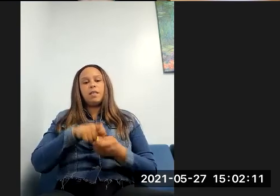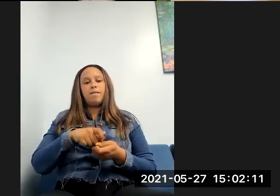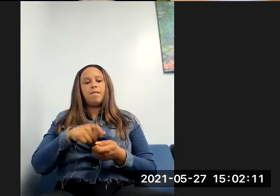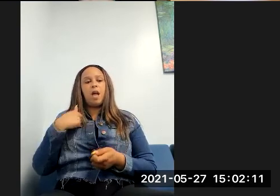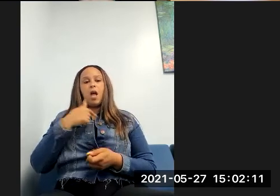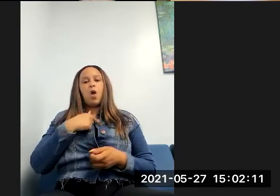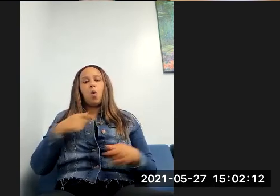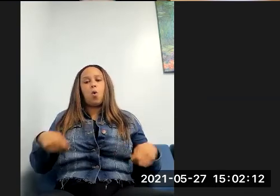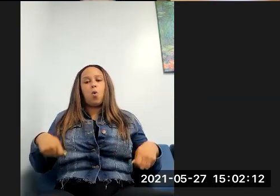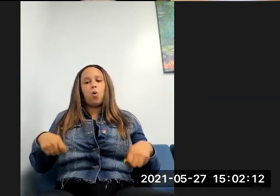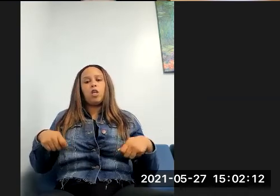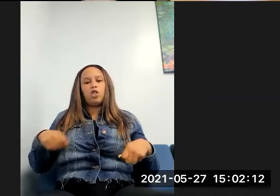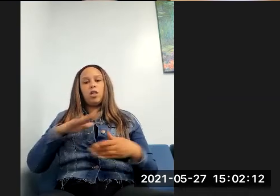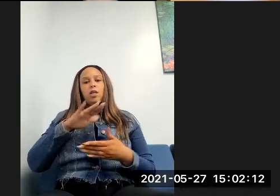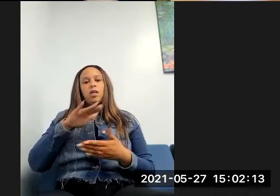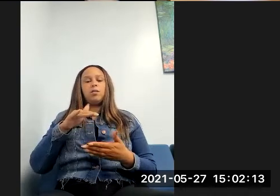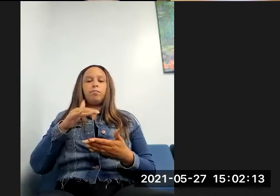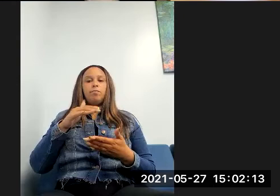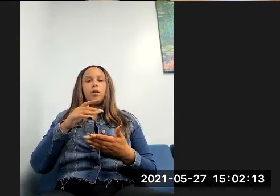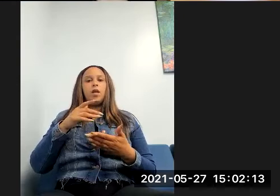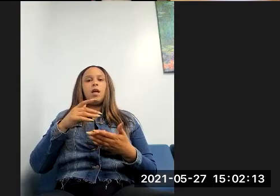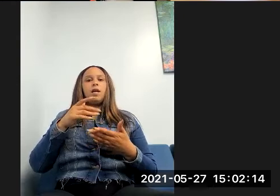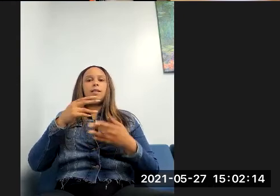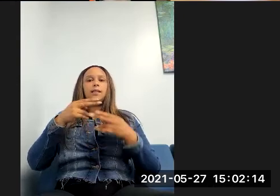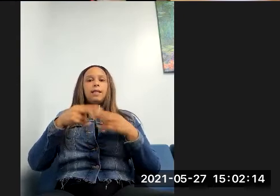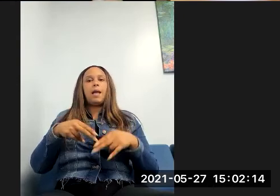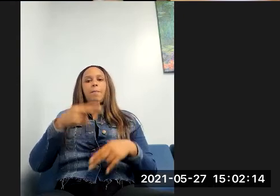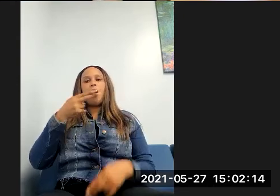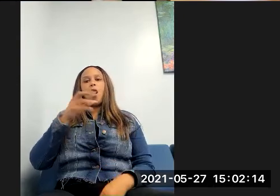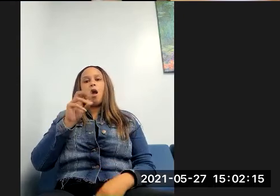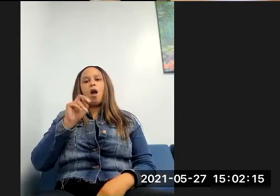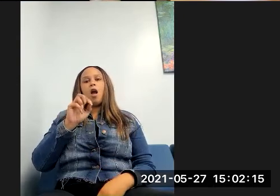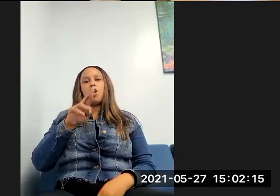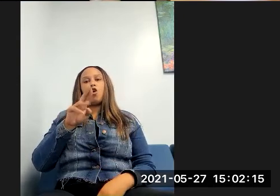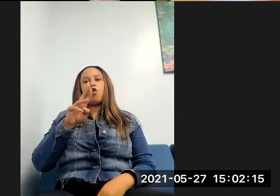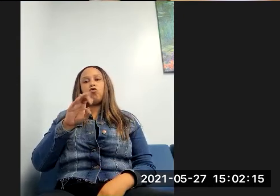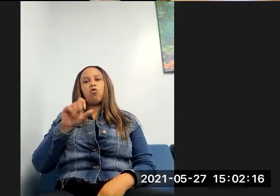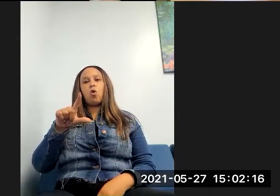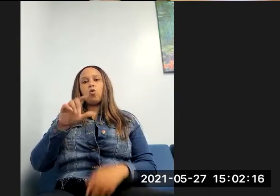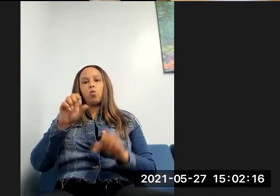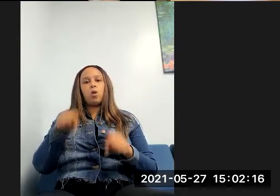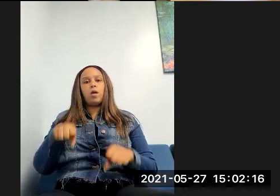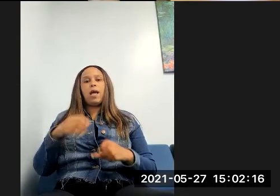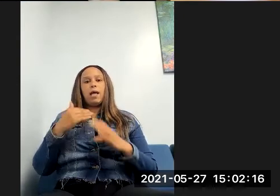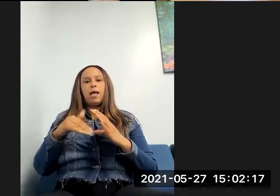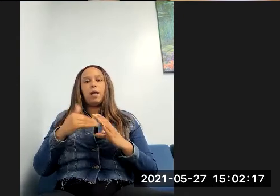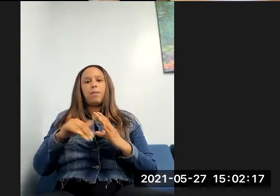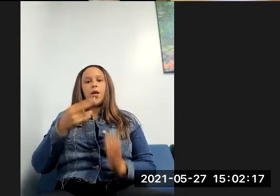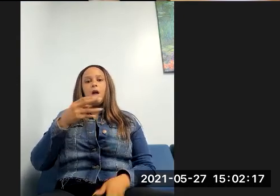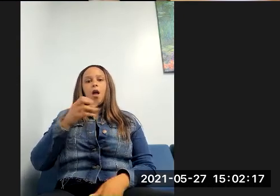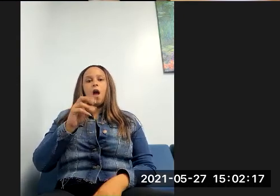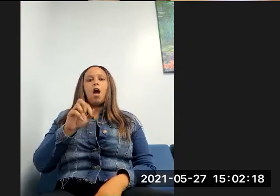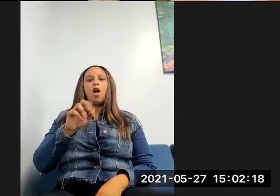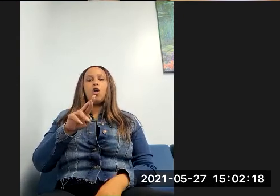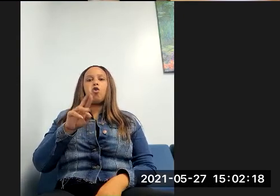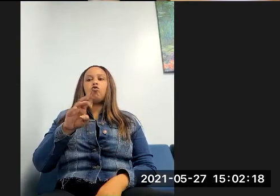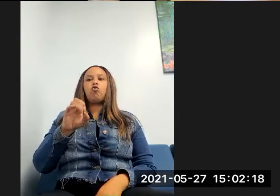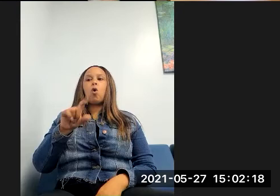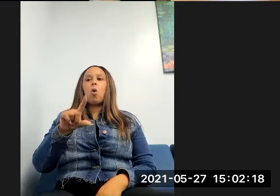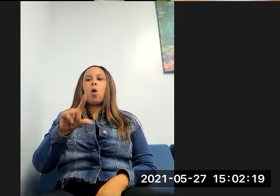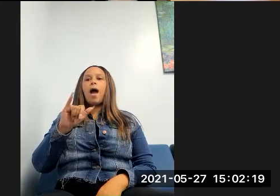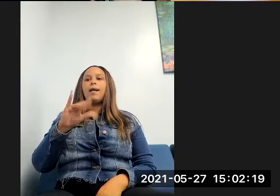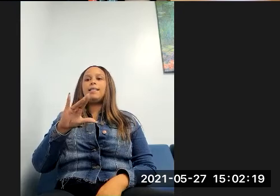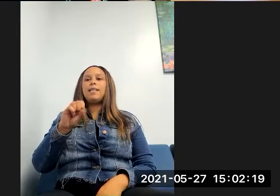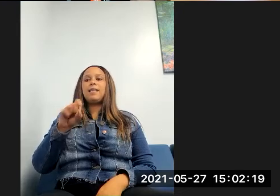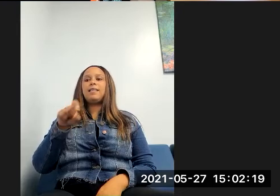On a Roll. You can get in touch with us with an email at onaroll@ics.org, or our phone number